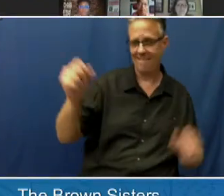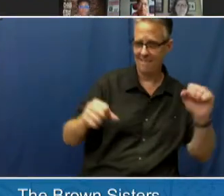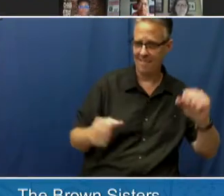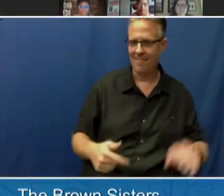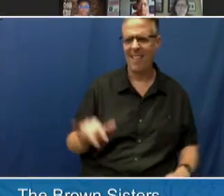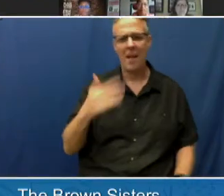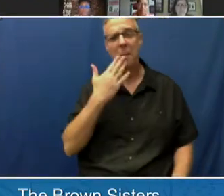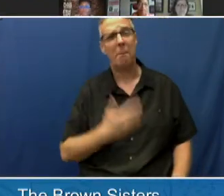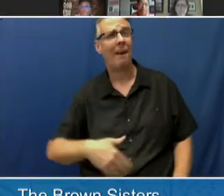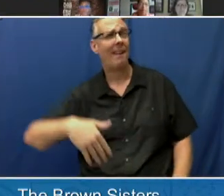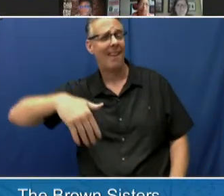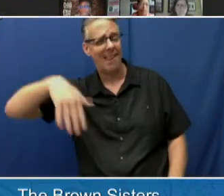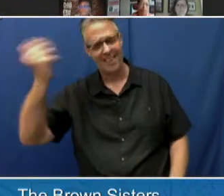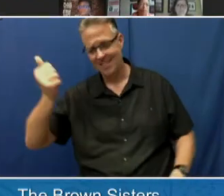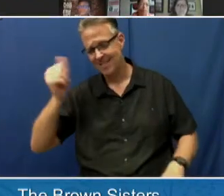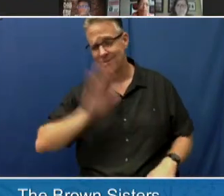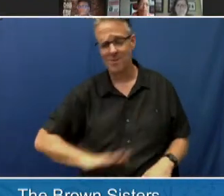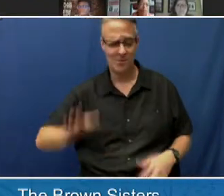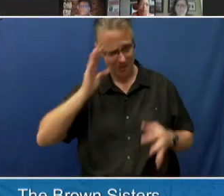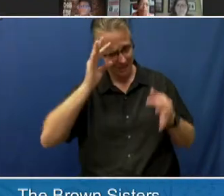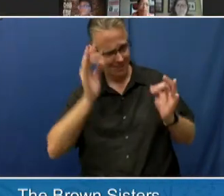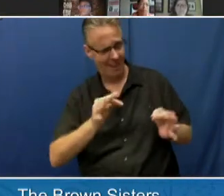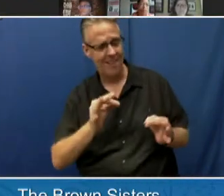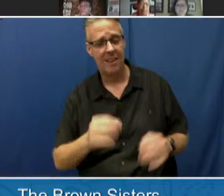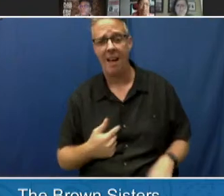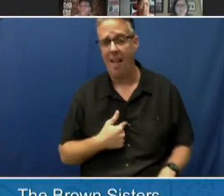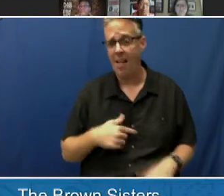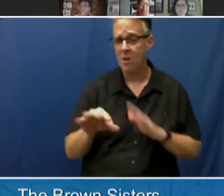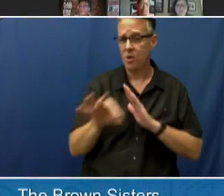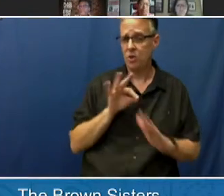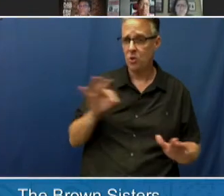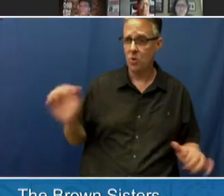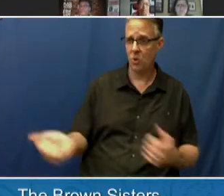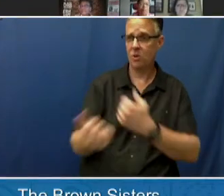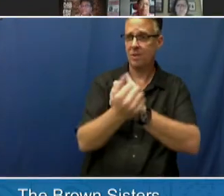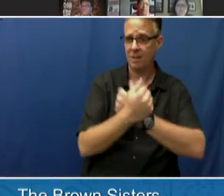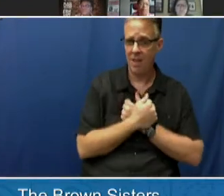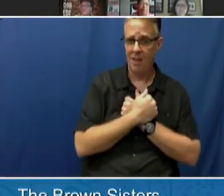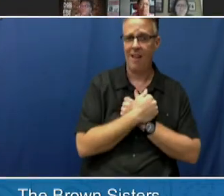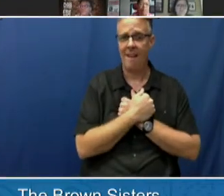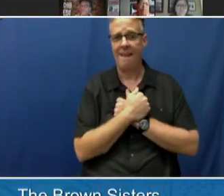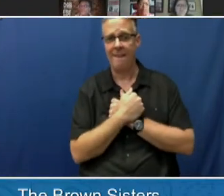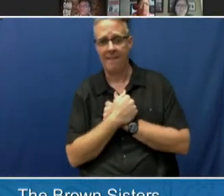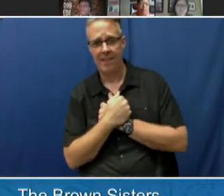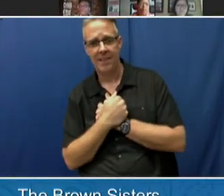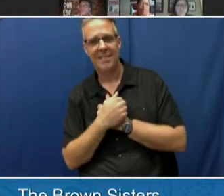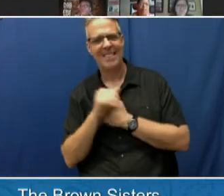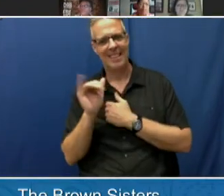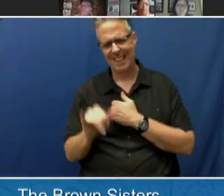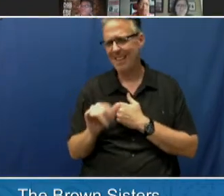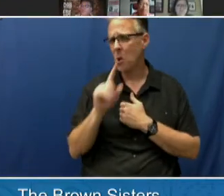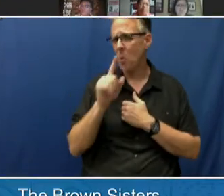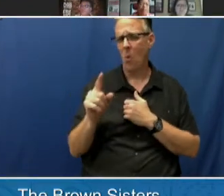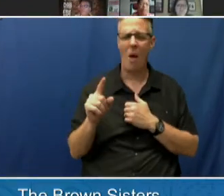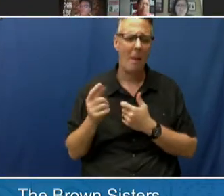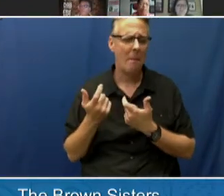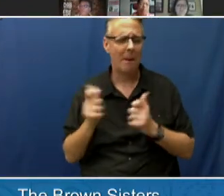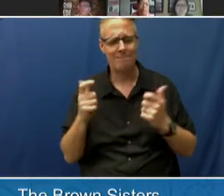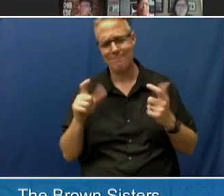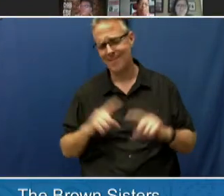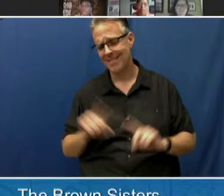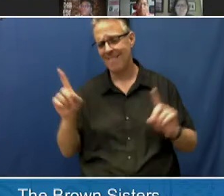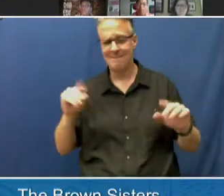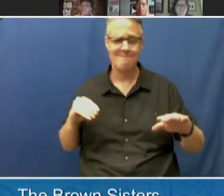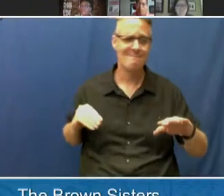the best choice to choose. I choose love. It makes all the difference in